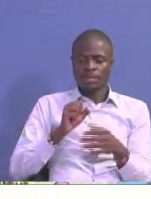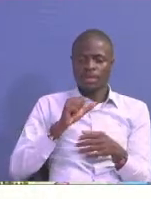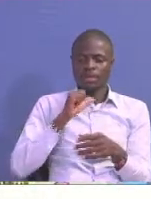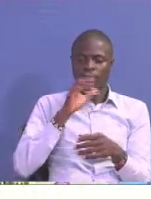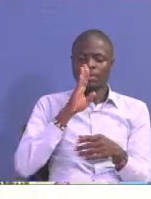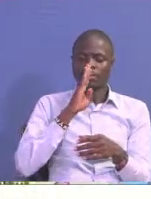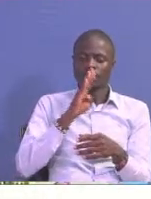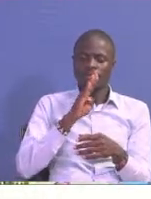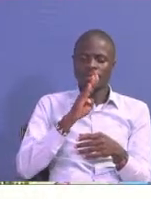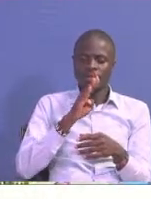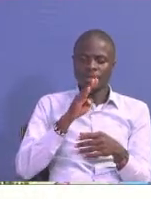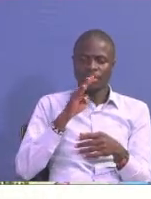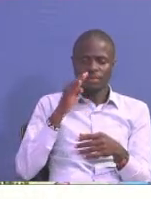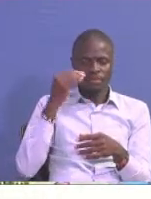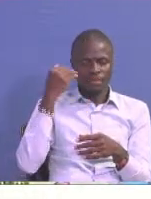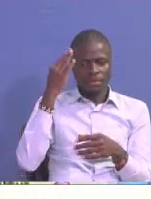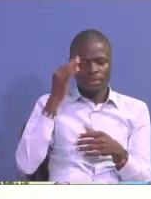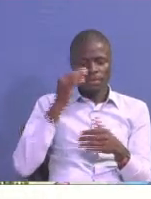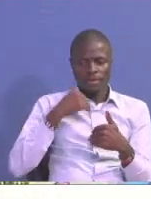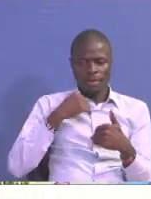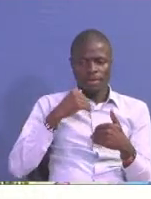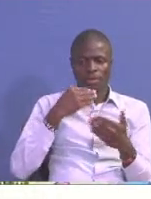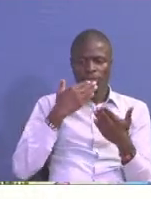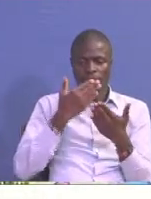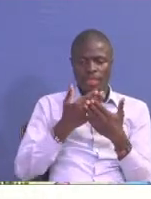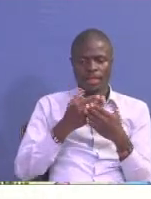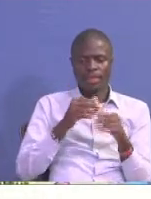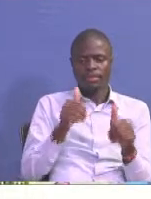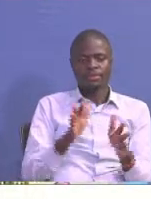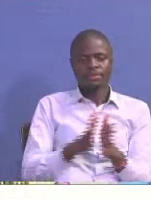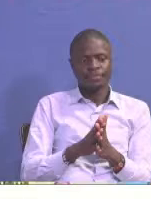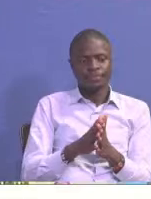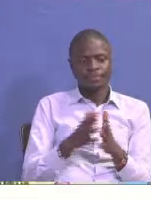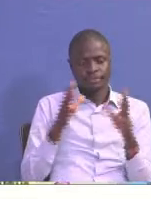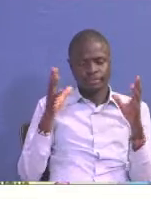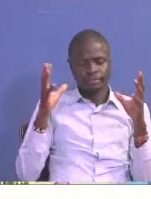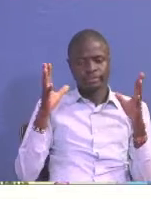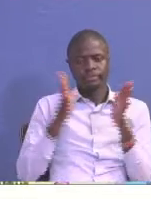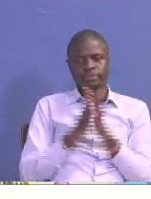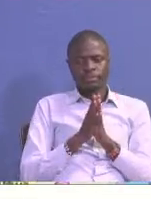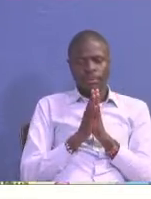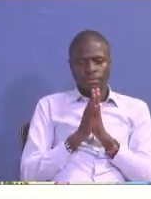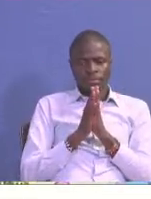for granted. We want to specially thank them as well. Clap for them, please.